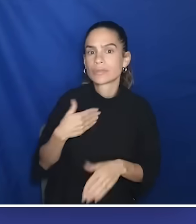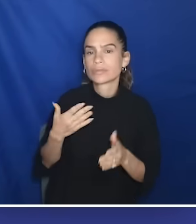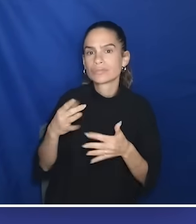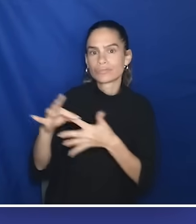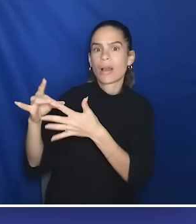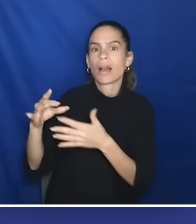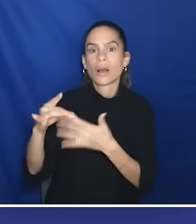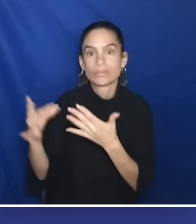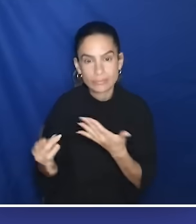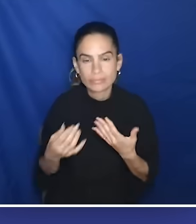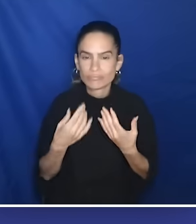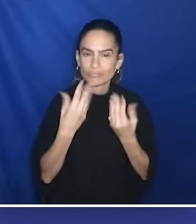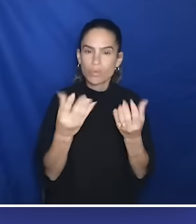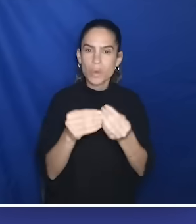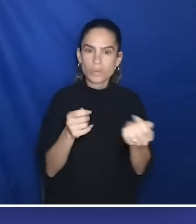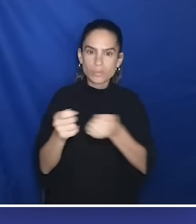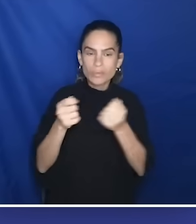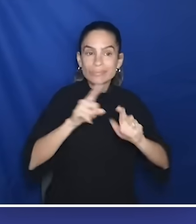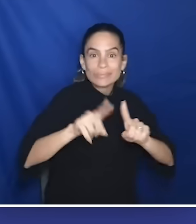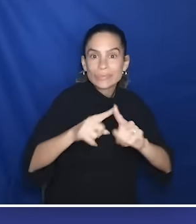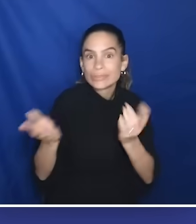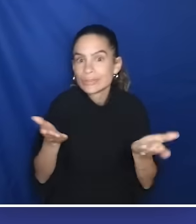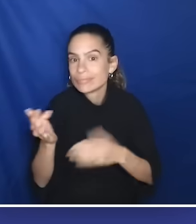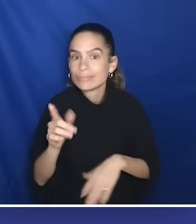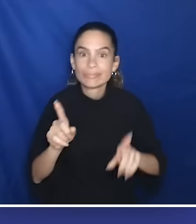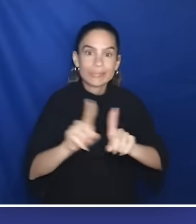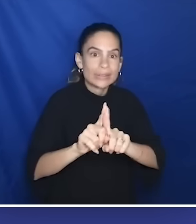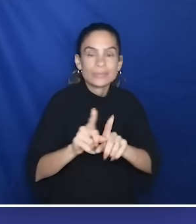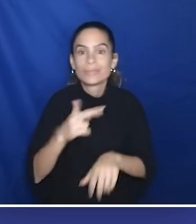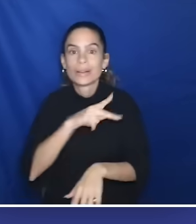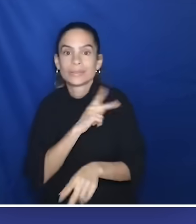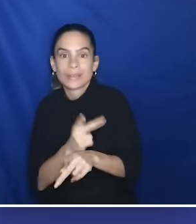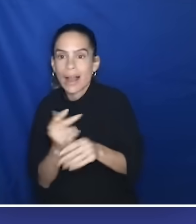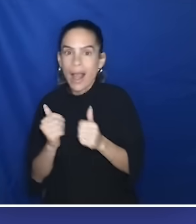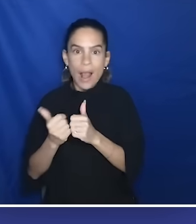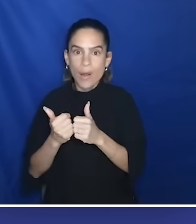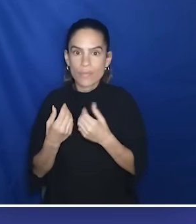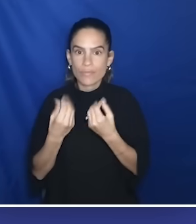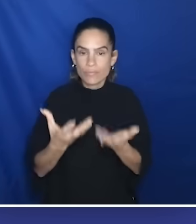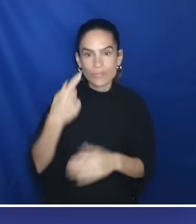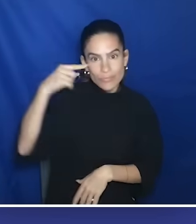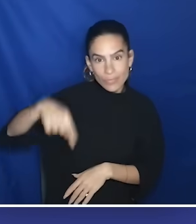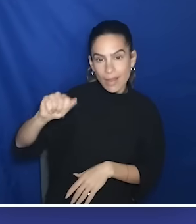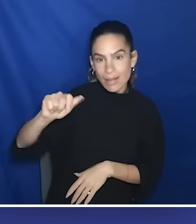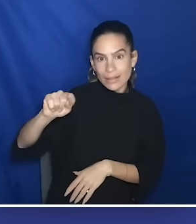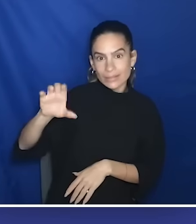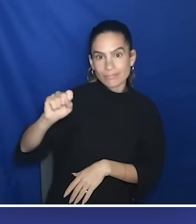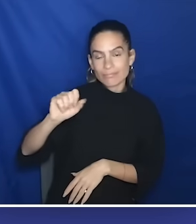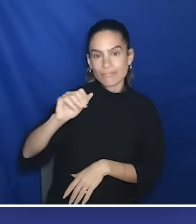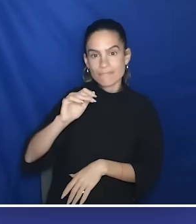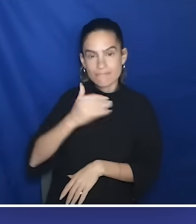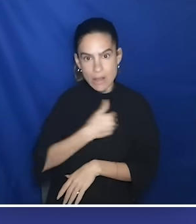allow more control over how services like attendant and personal care are provided for ALTCS members living